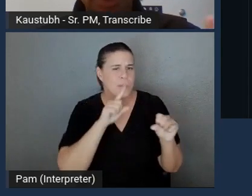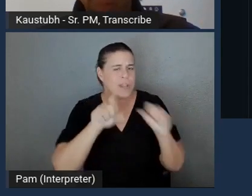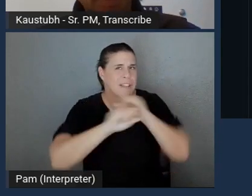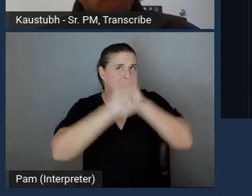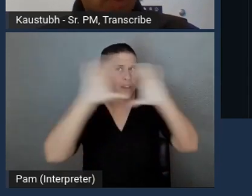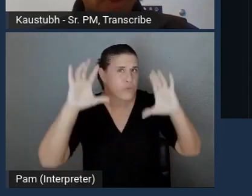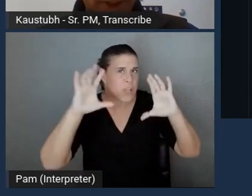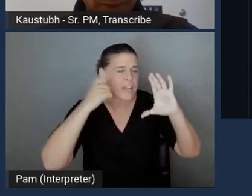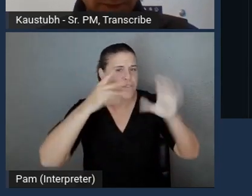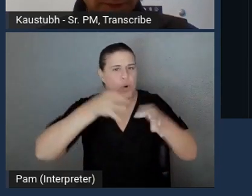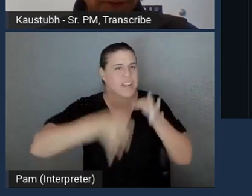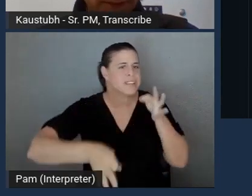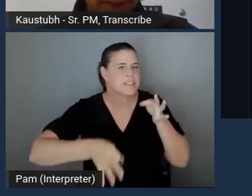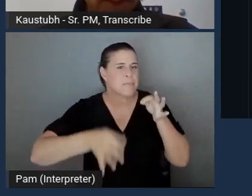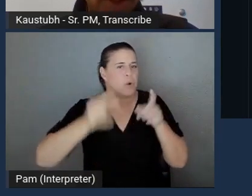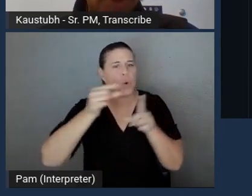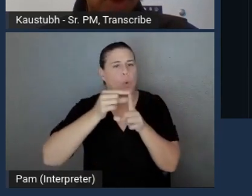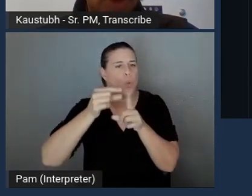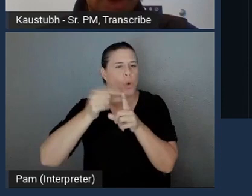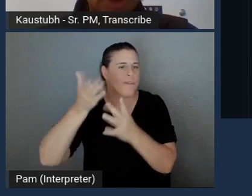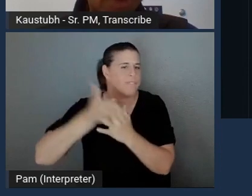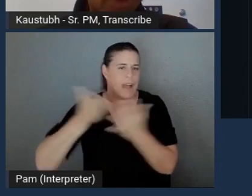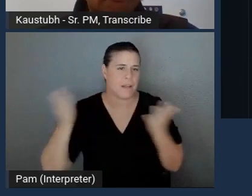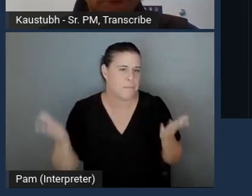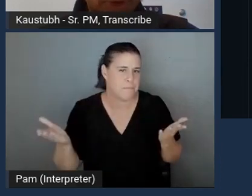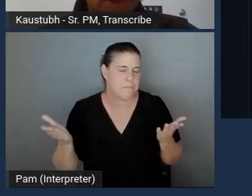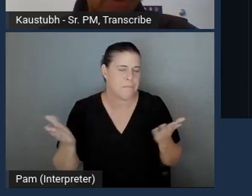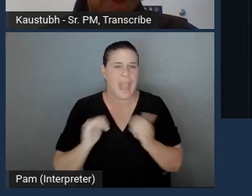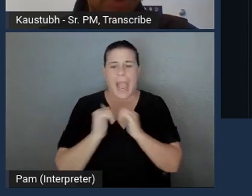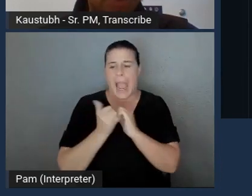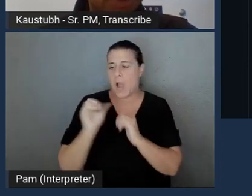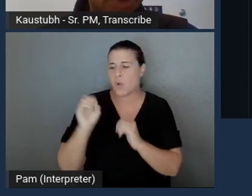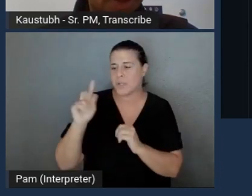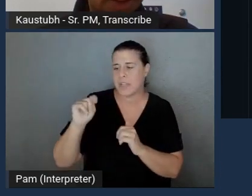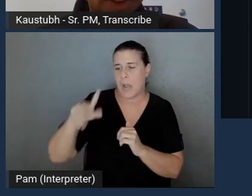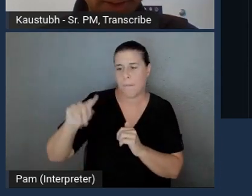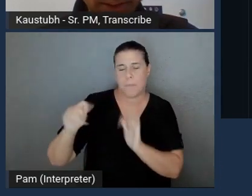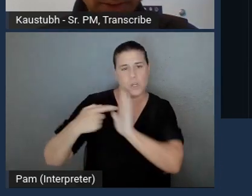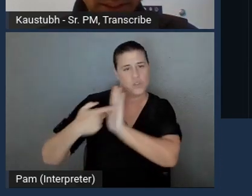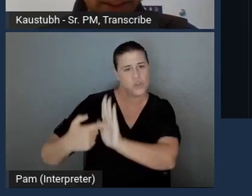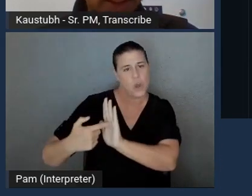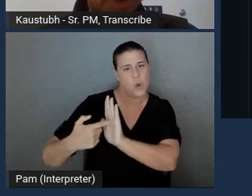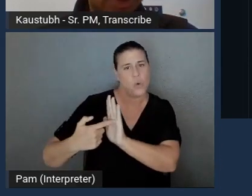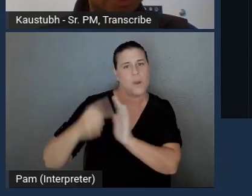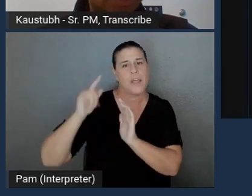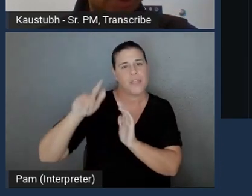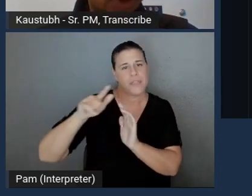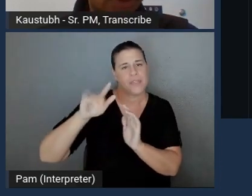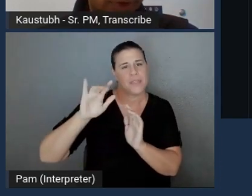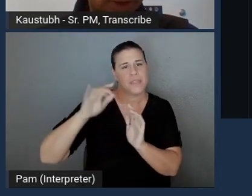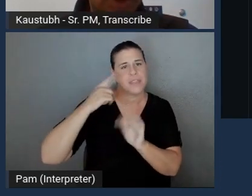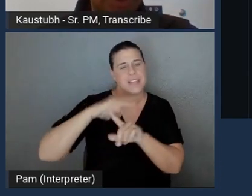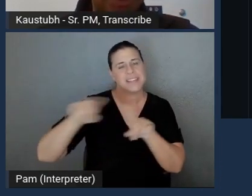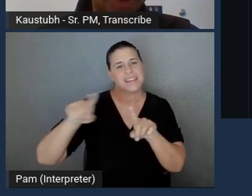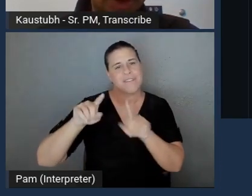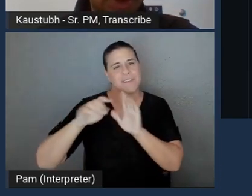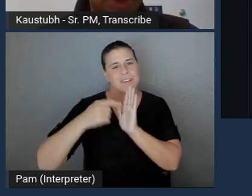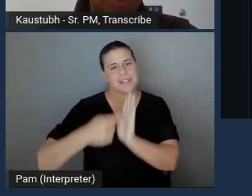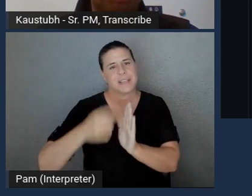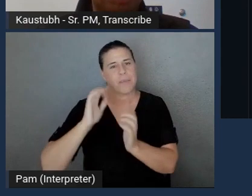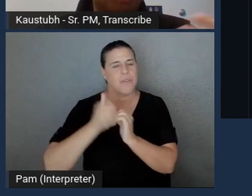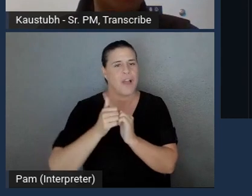a simple Word file, right? So how does the output show up? Well, this is an excellent example of how you